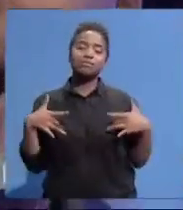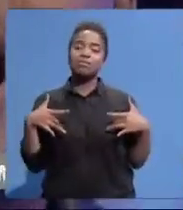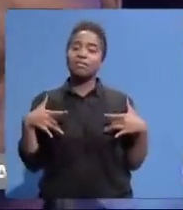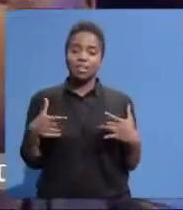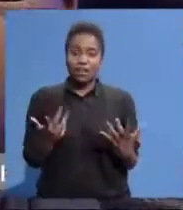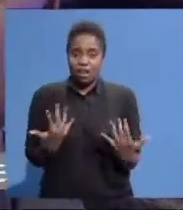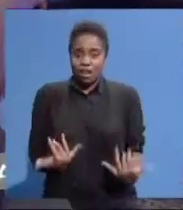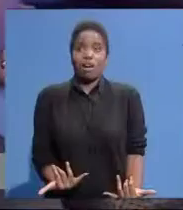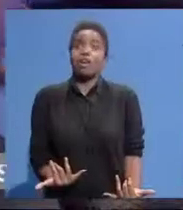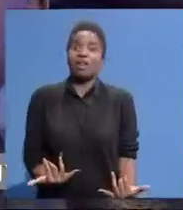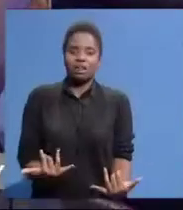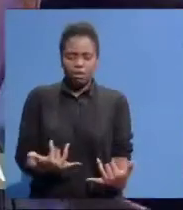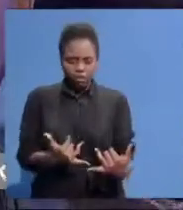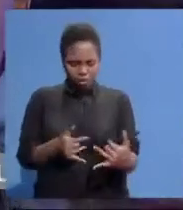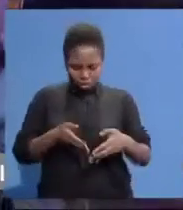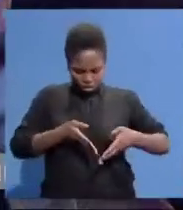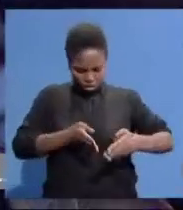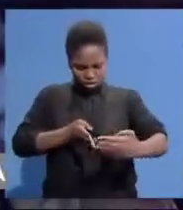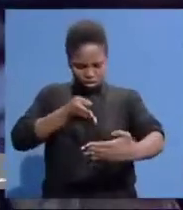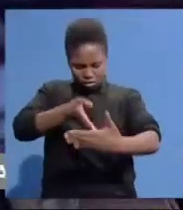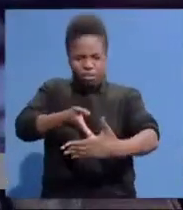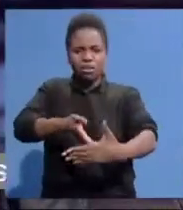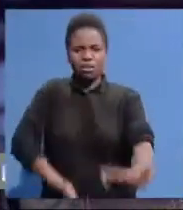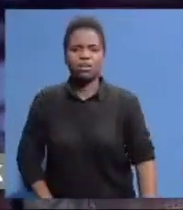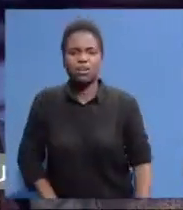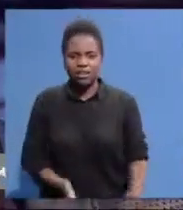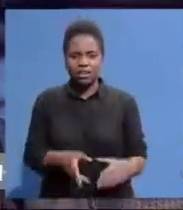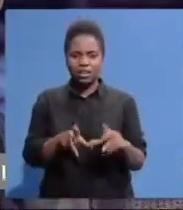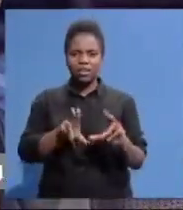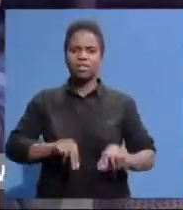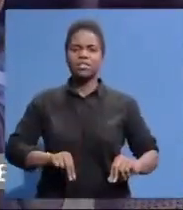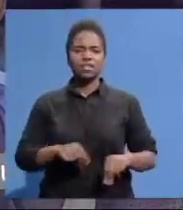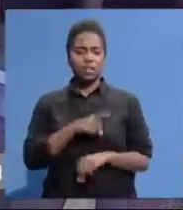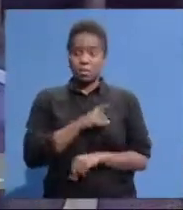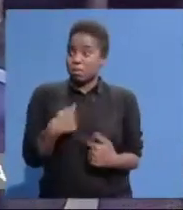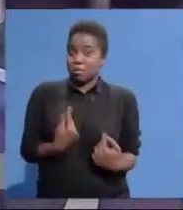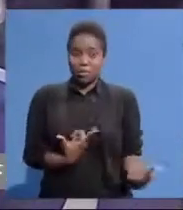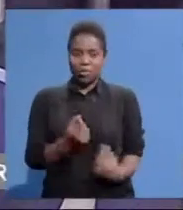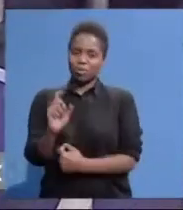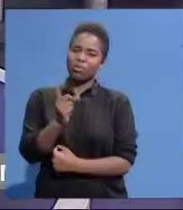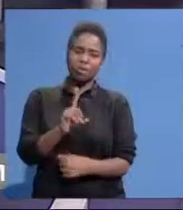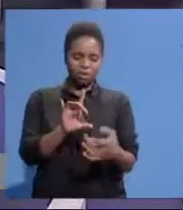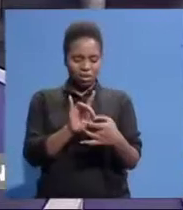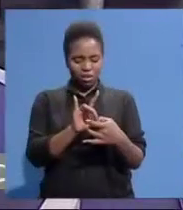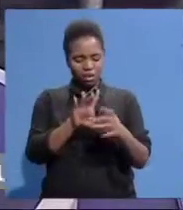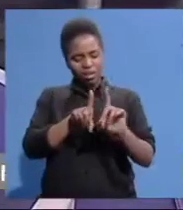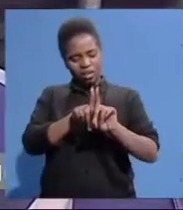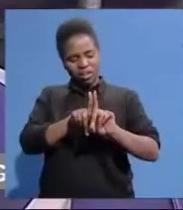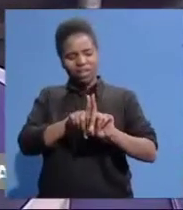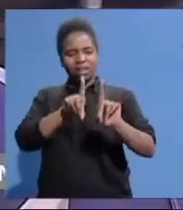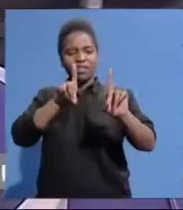And now the road seems oh so long now that you're gone.